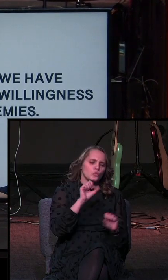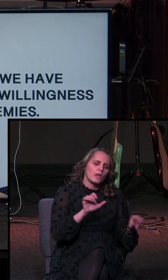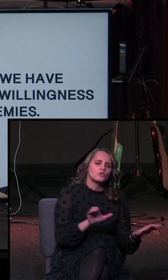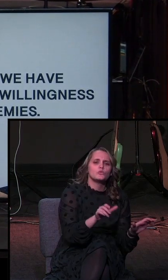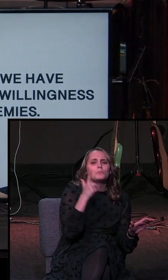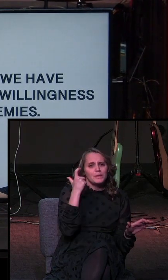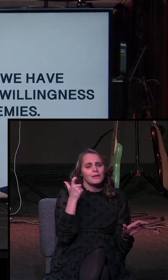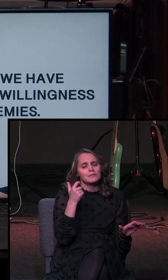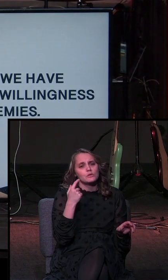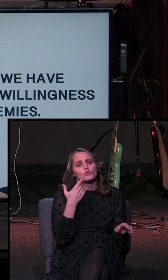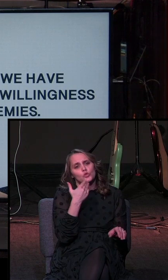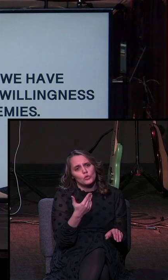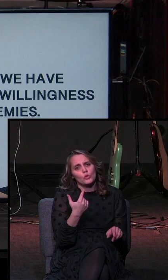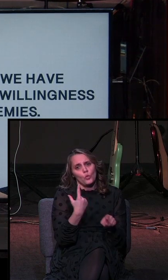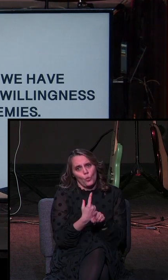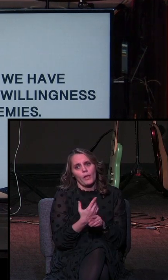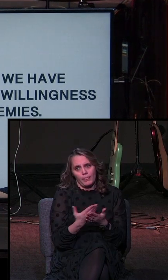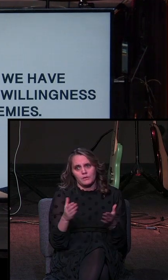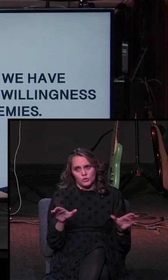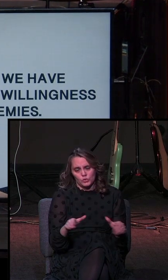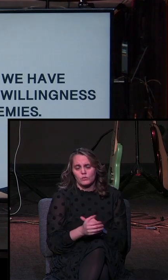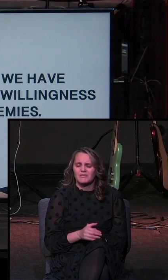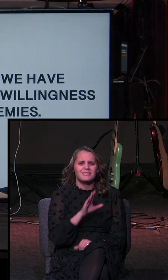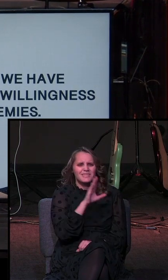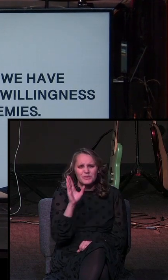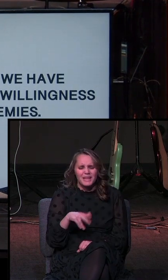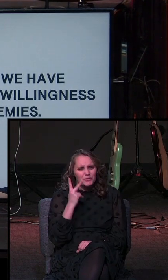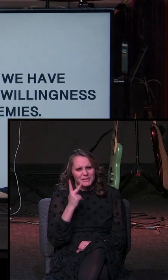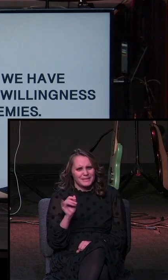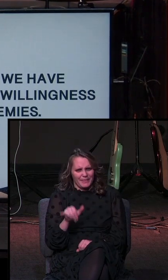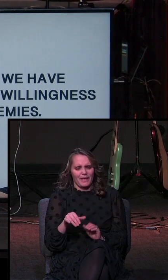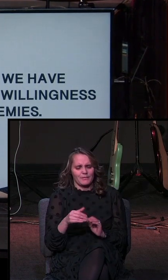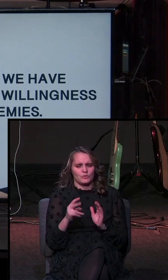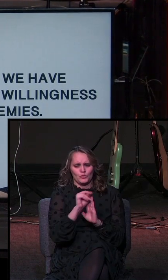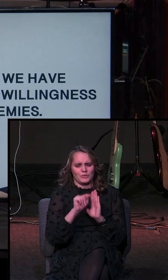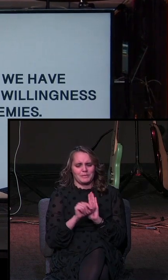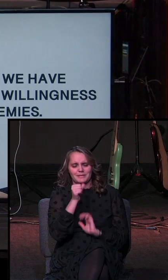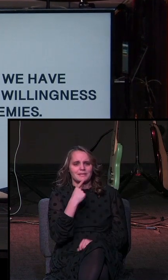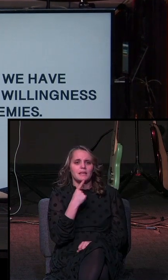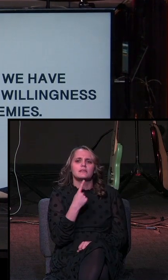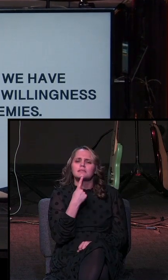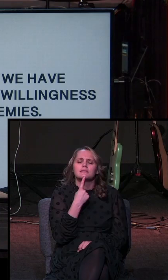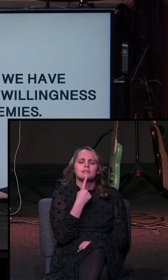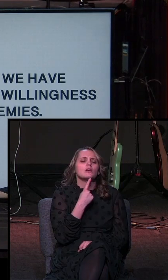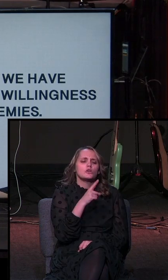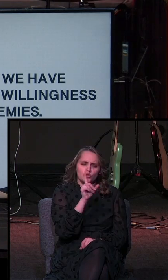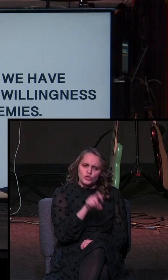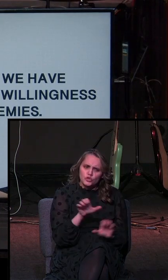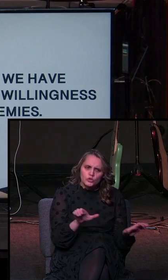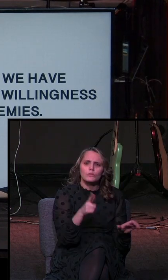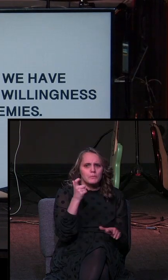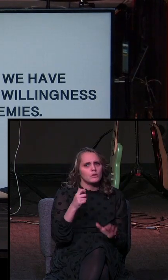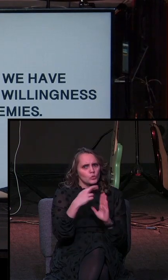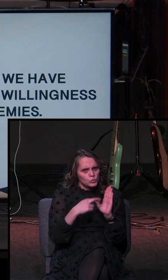good, right thing to do. I mean, almost never do you see anything in the New Testament say, this is, you should do this because the rules say you should do it and that's the right thing